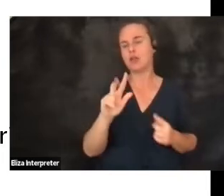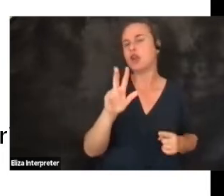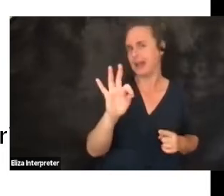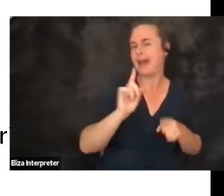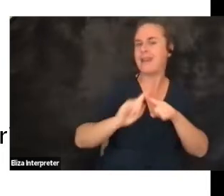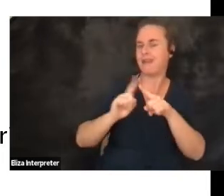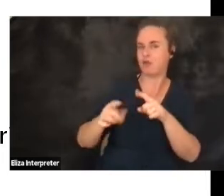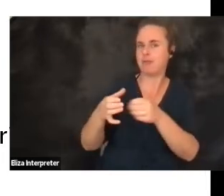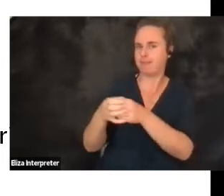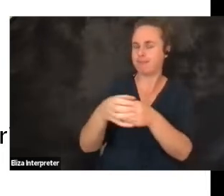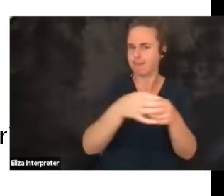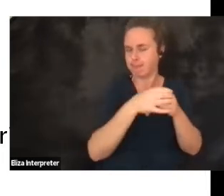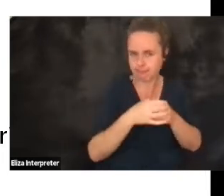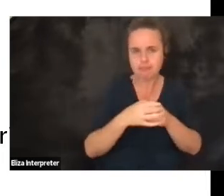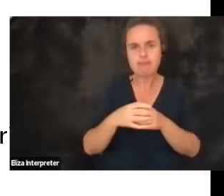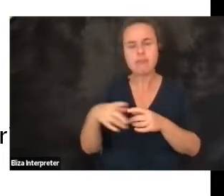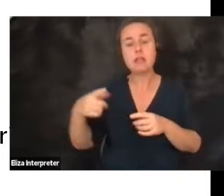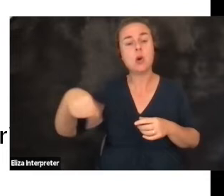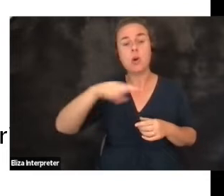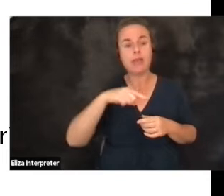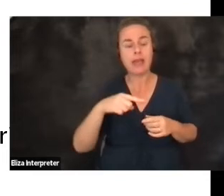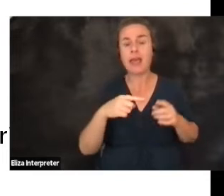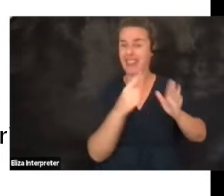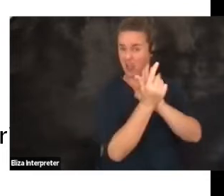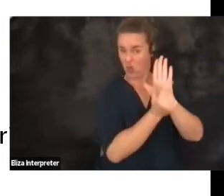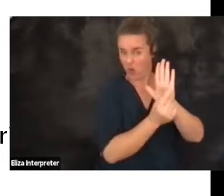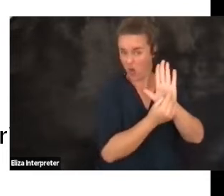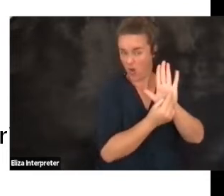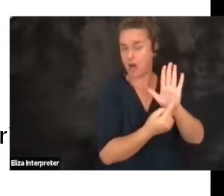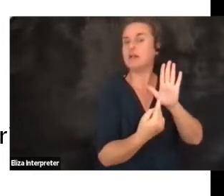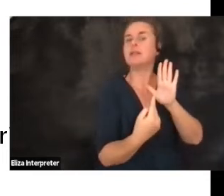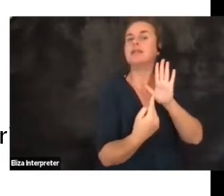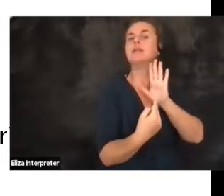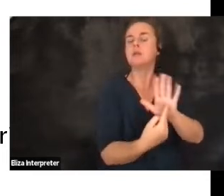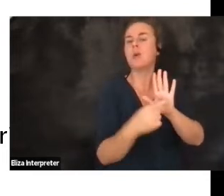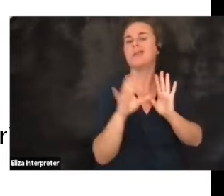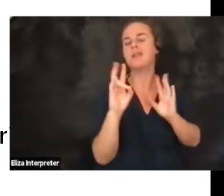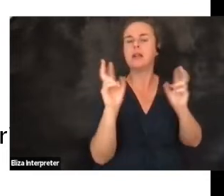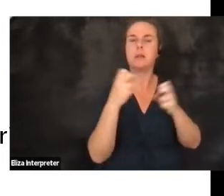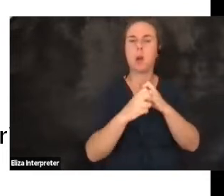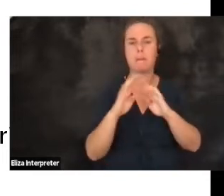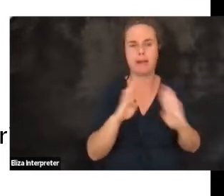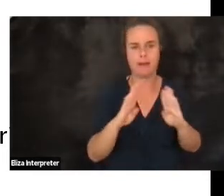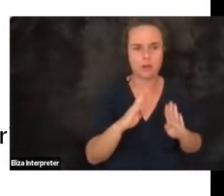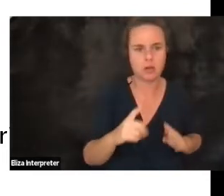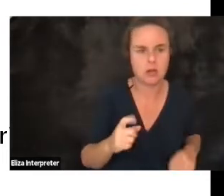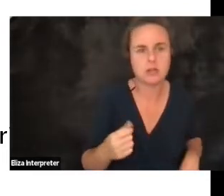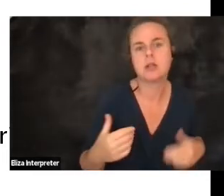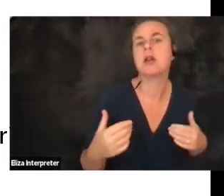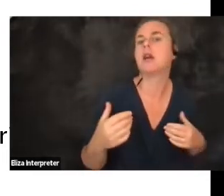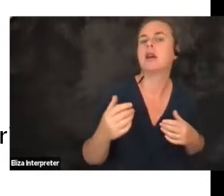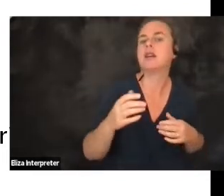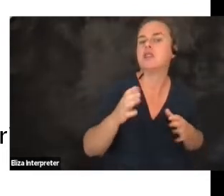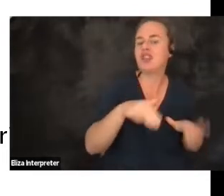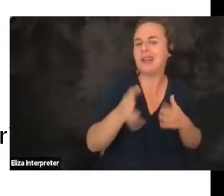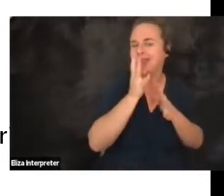there were 7 problem behaviors defined in the law. So they were child abuse and neglect, youth violence, youth substance